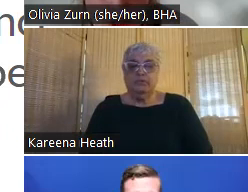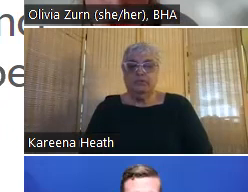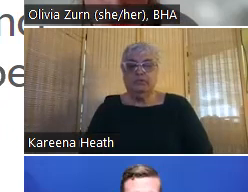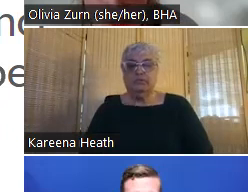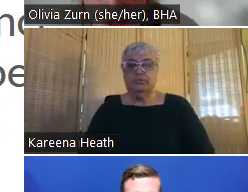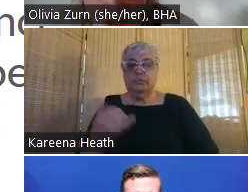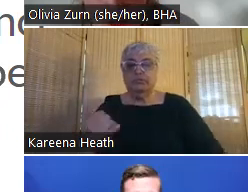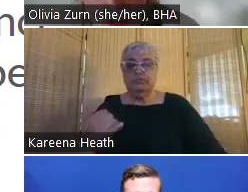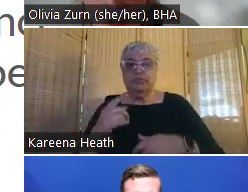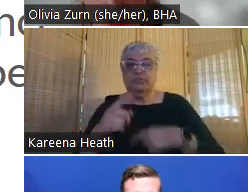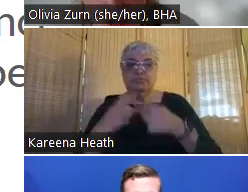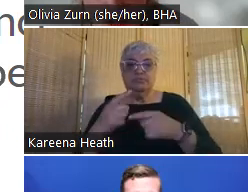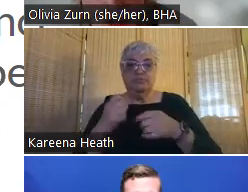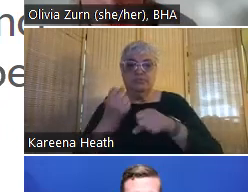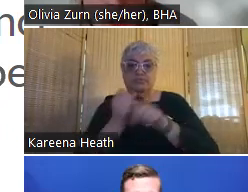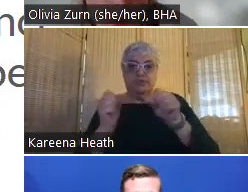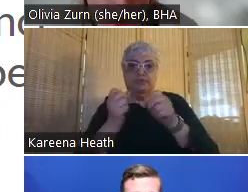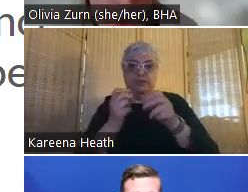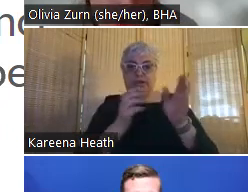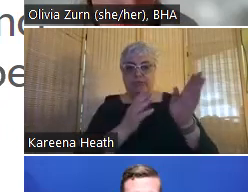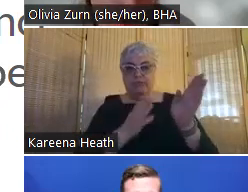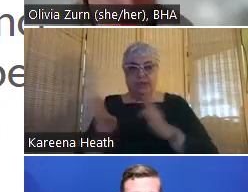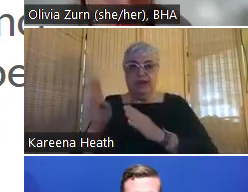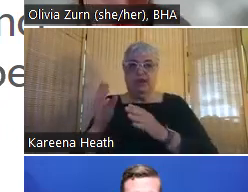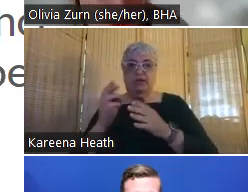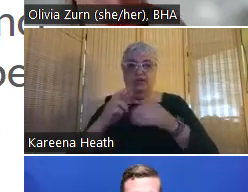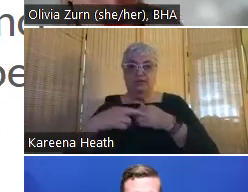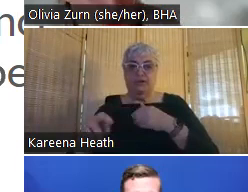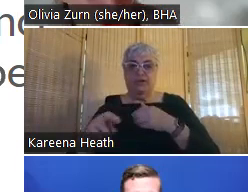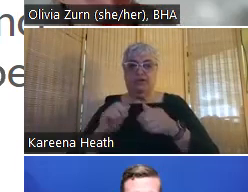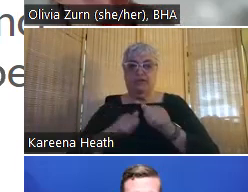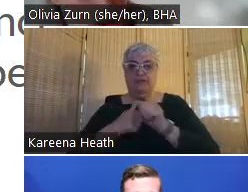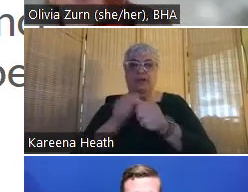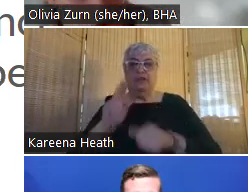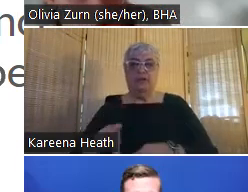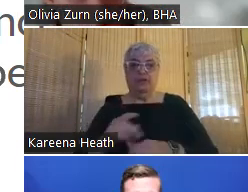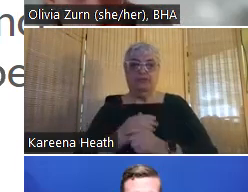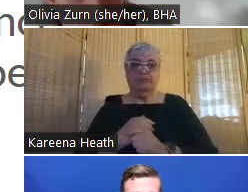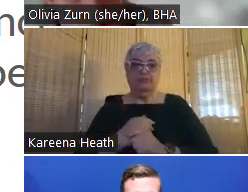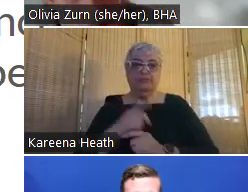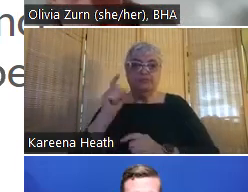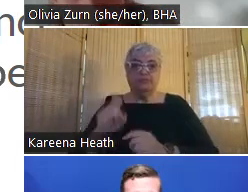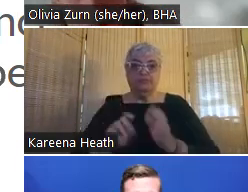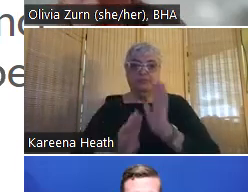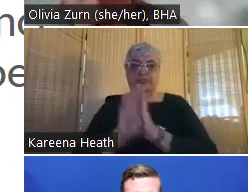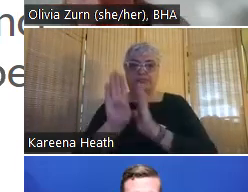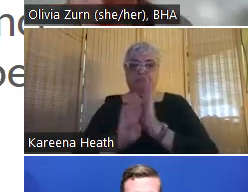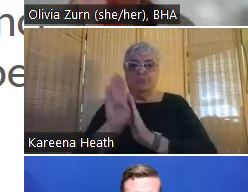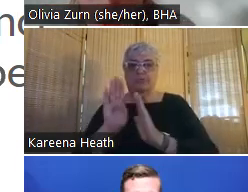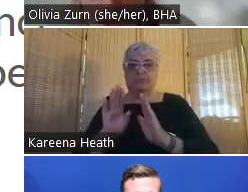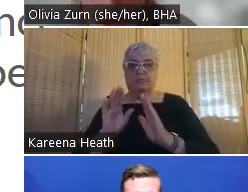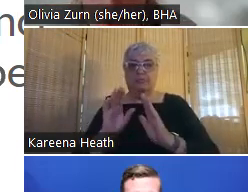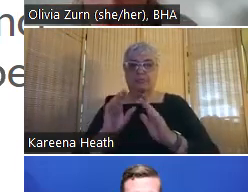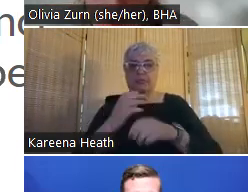regarding safety planning, referrals, and follow-up for walk-in crisis facilities. So they must develop crisis safety plans, which should